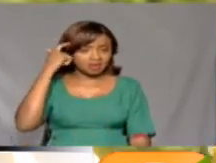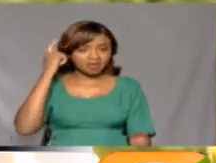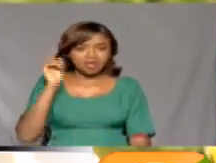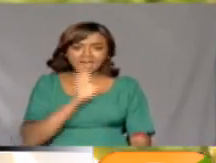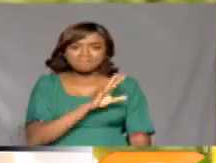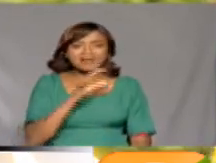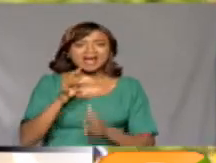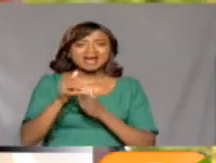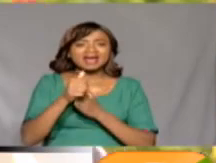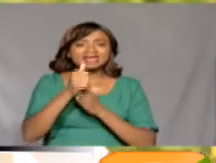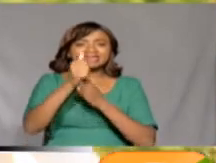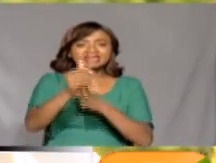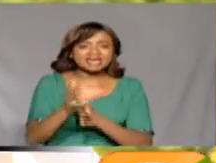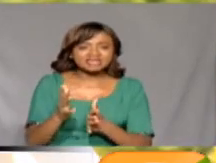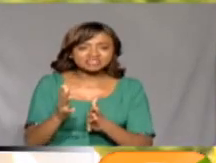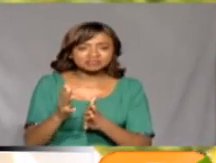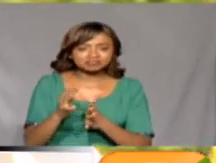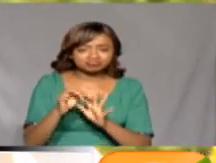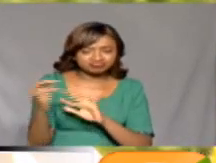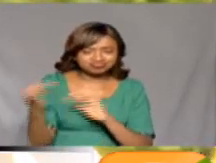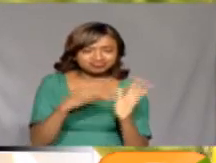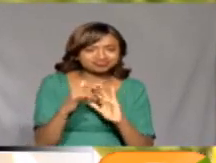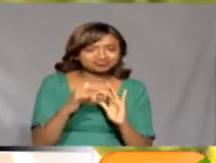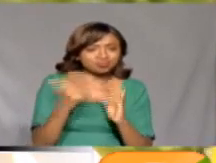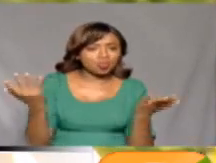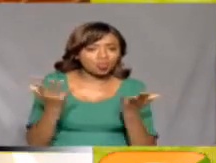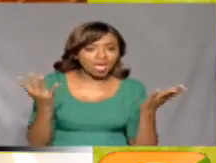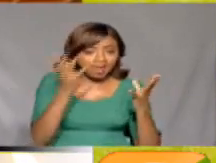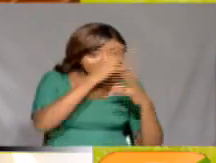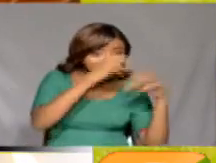when he went out, he said,